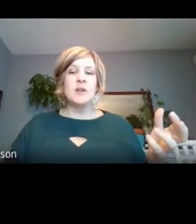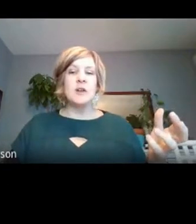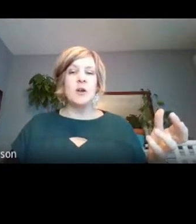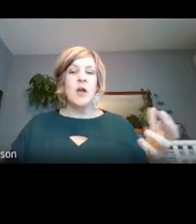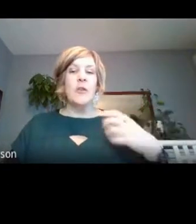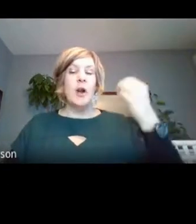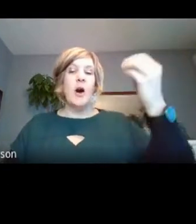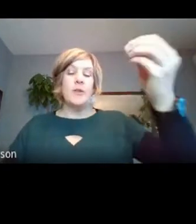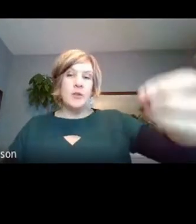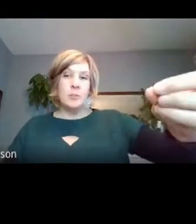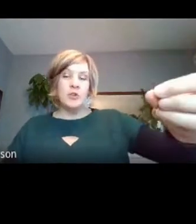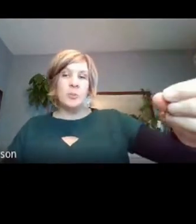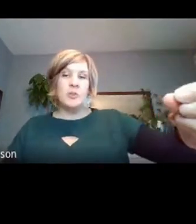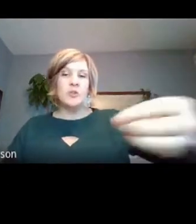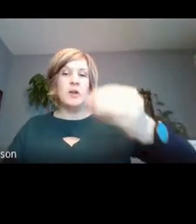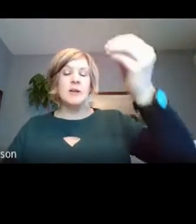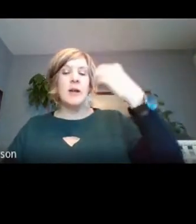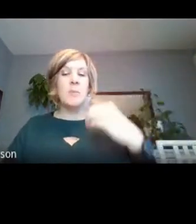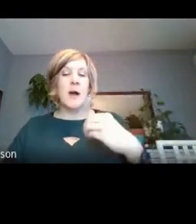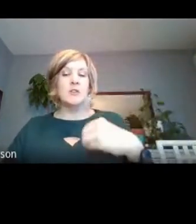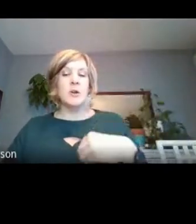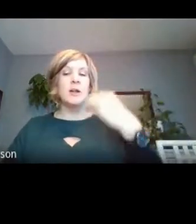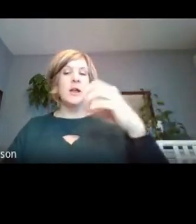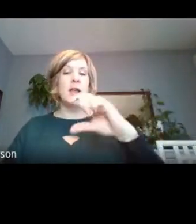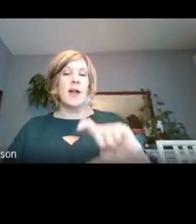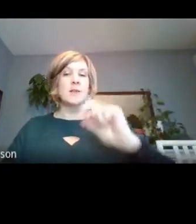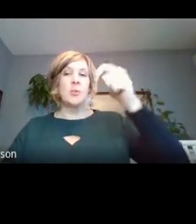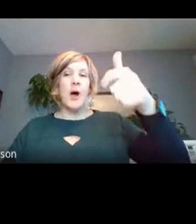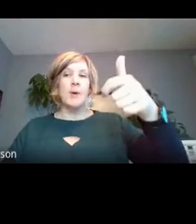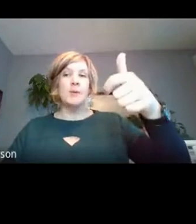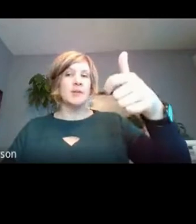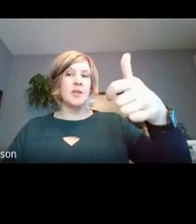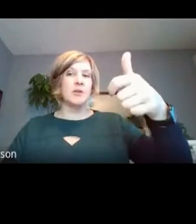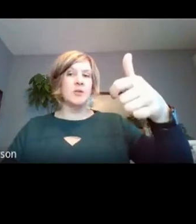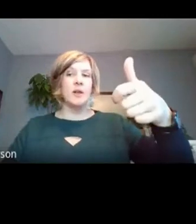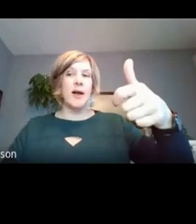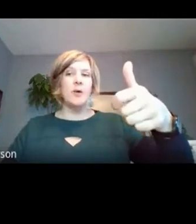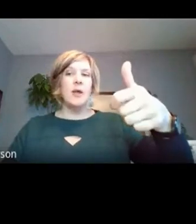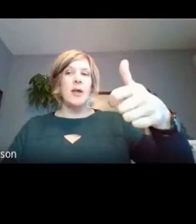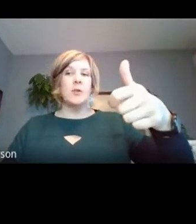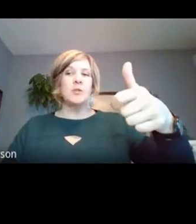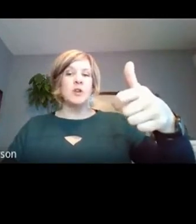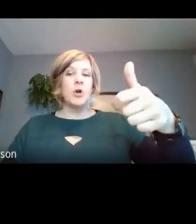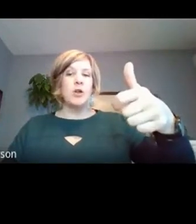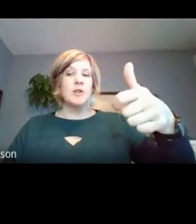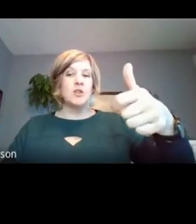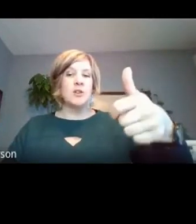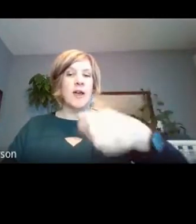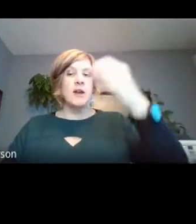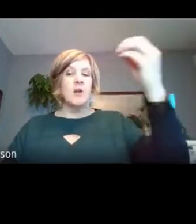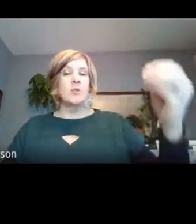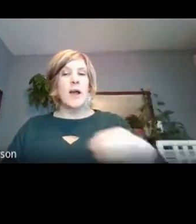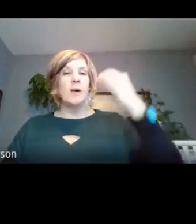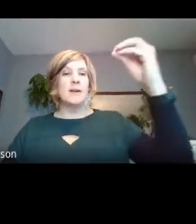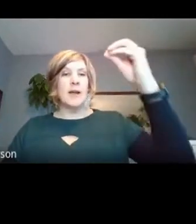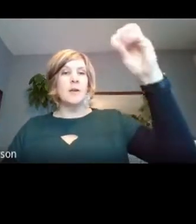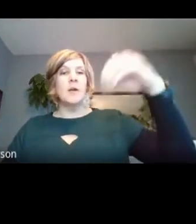and you can see here that on this participant screen and on my screen it has a little pop-up to say that it's not allowed and so i'm just going to draw your attention to